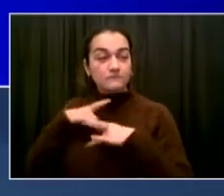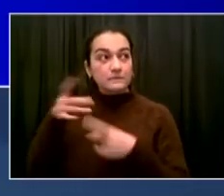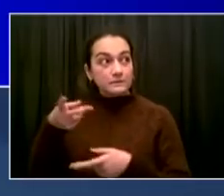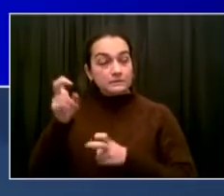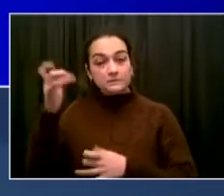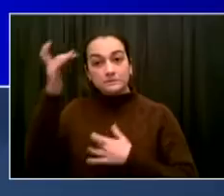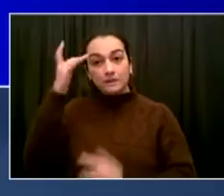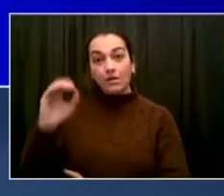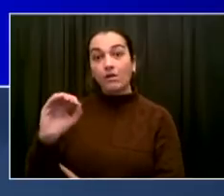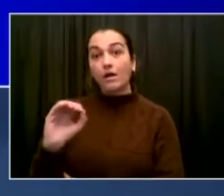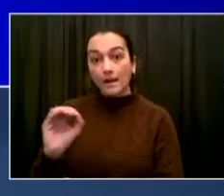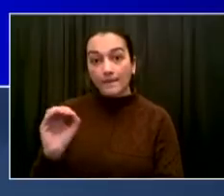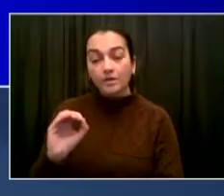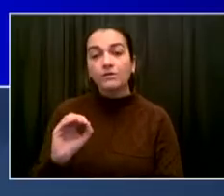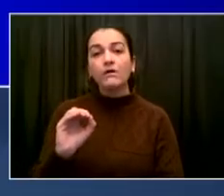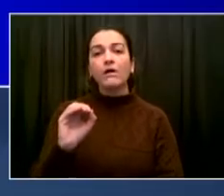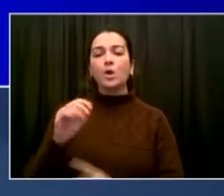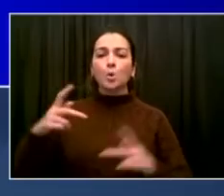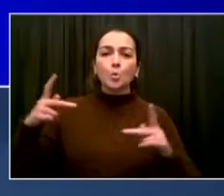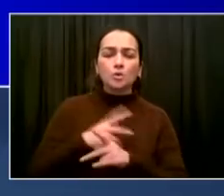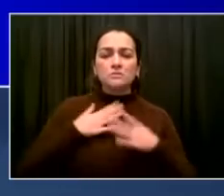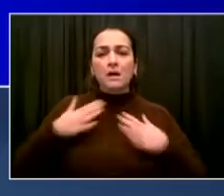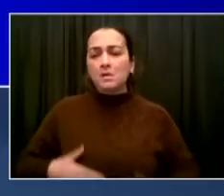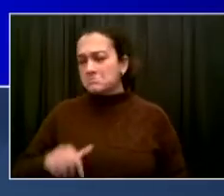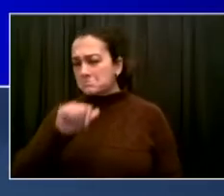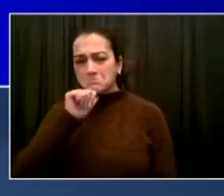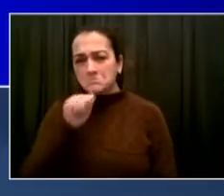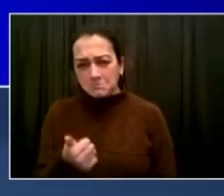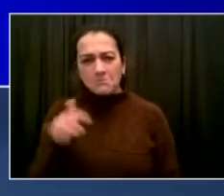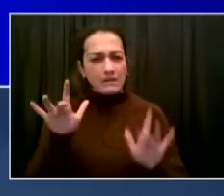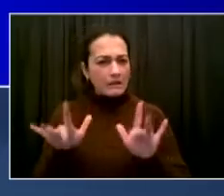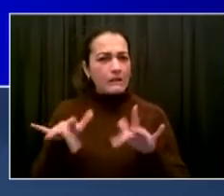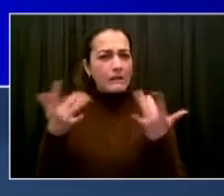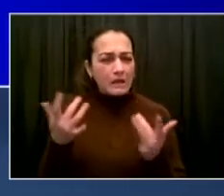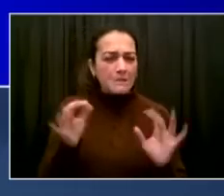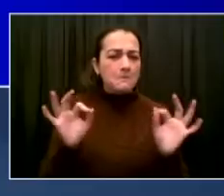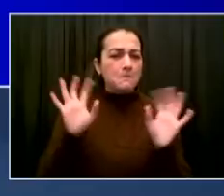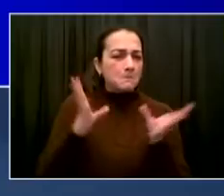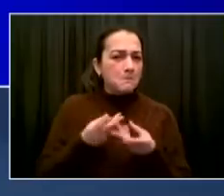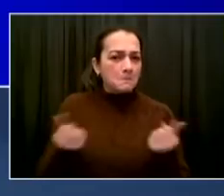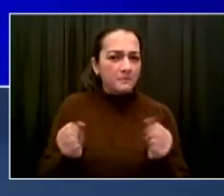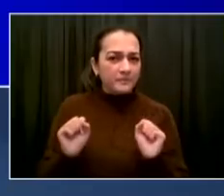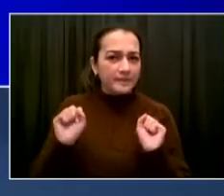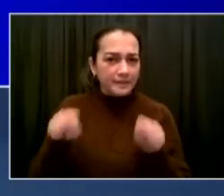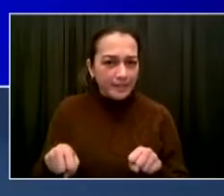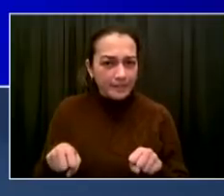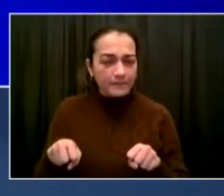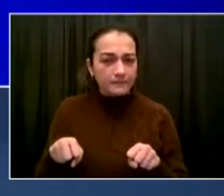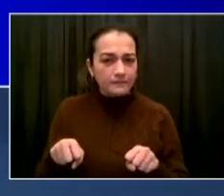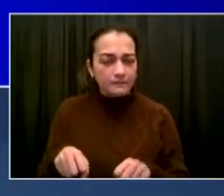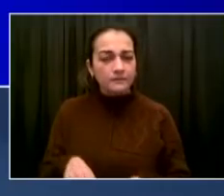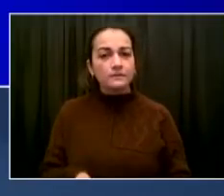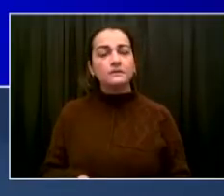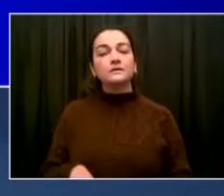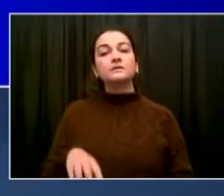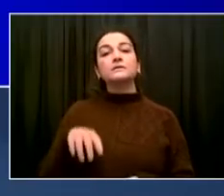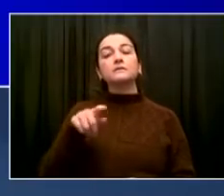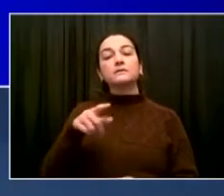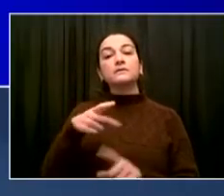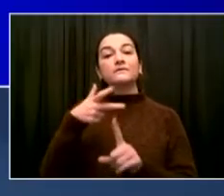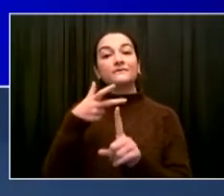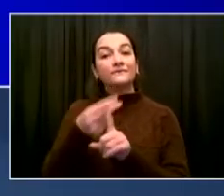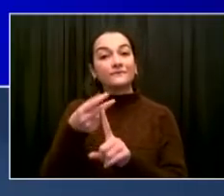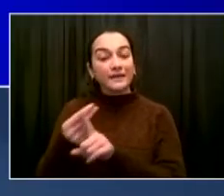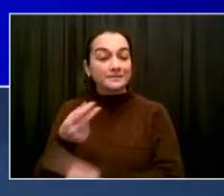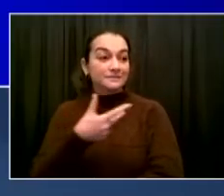city, in this country, these vaccinations work to lessen the impact of Omicron, to make sure that the outcomes for